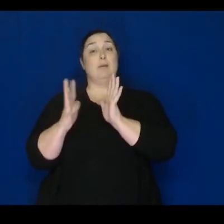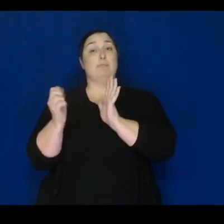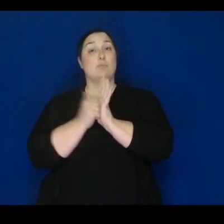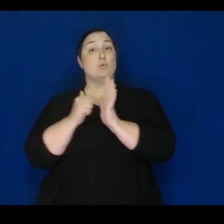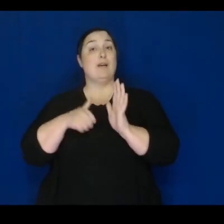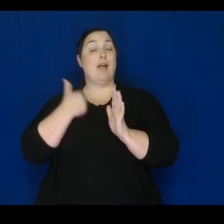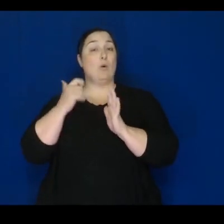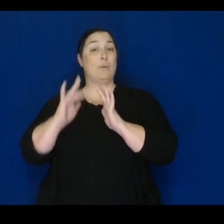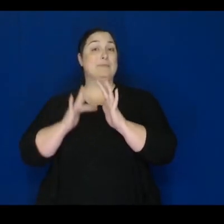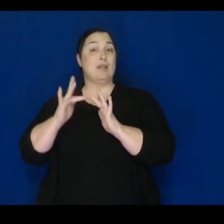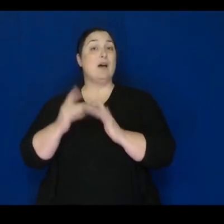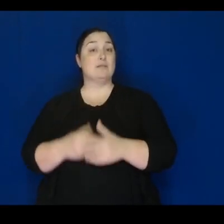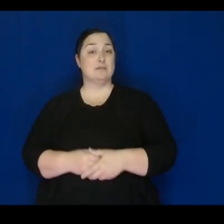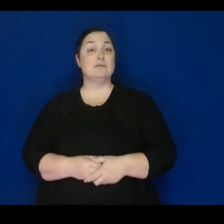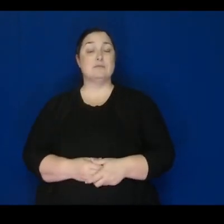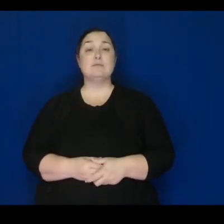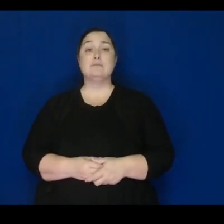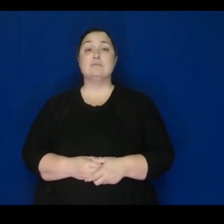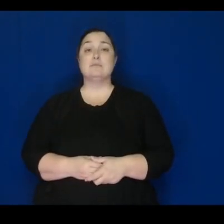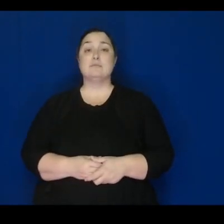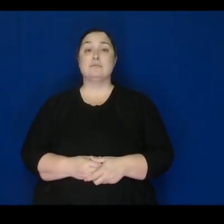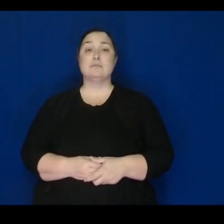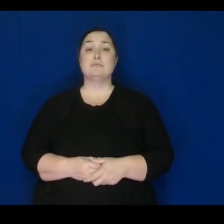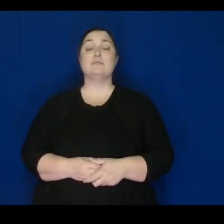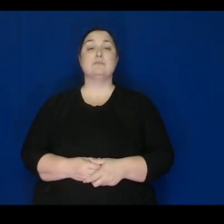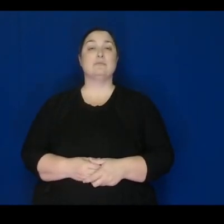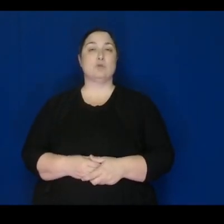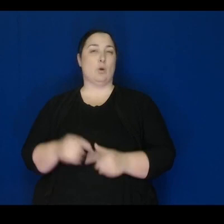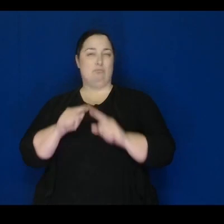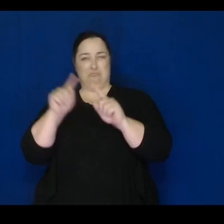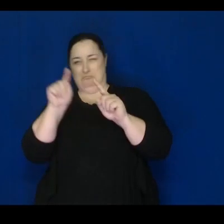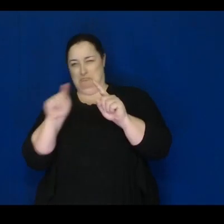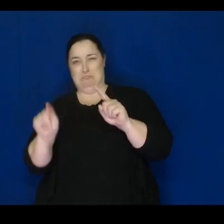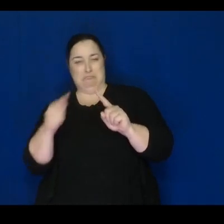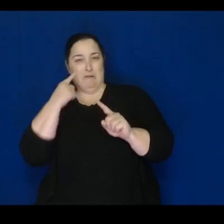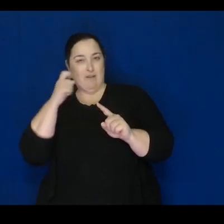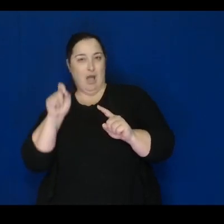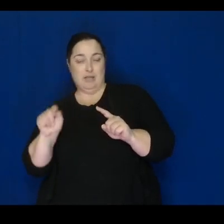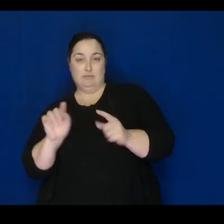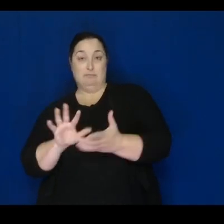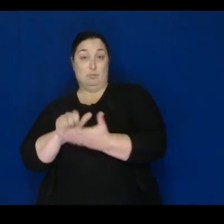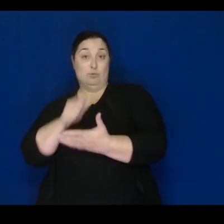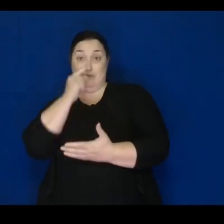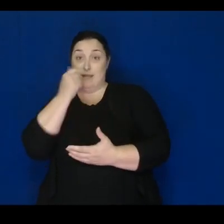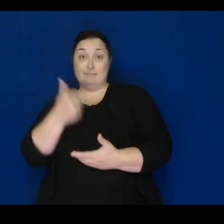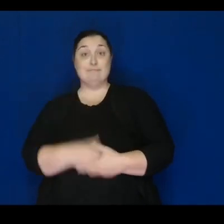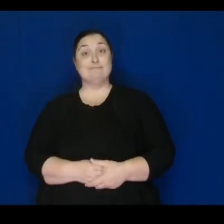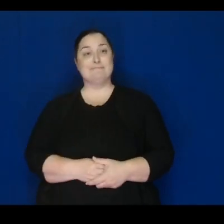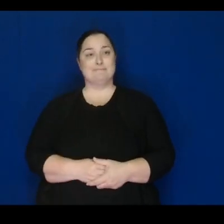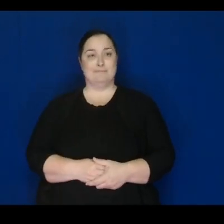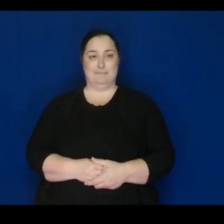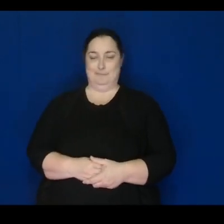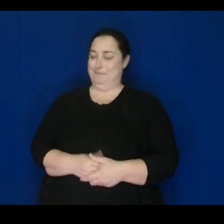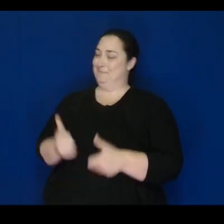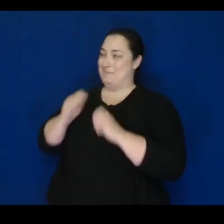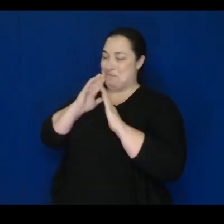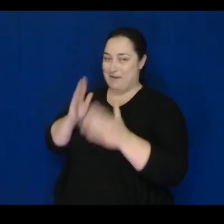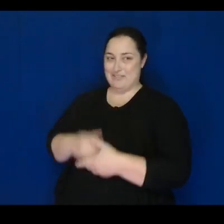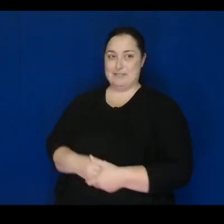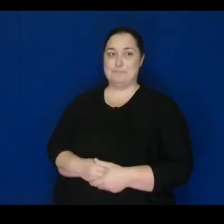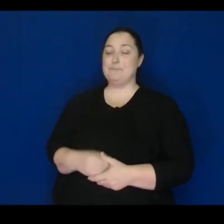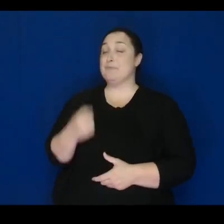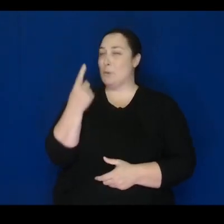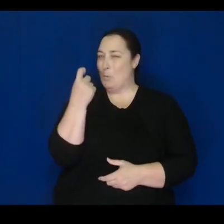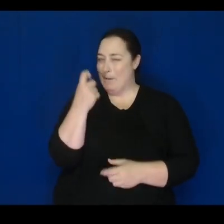look to see where those contact details are, and yeah, you can book yourself in. Marvelous. And one